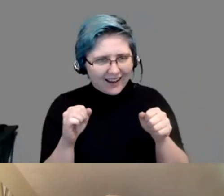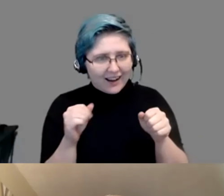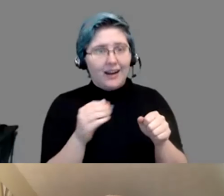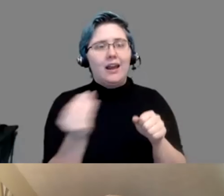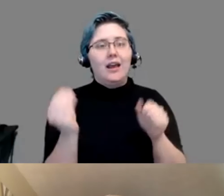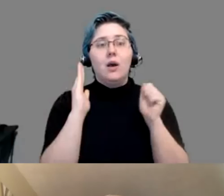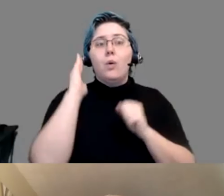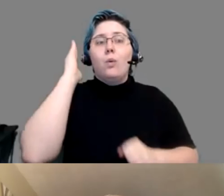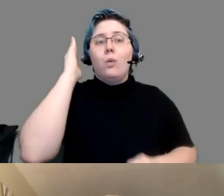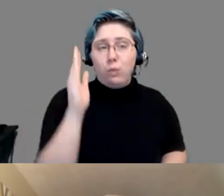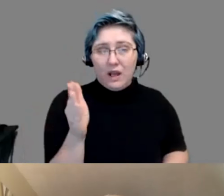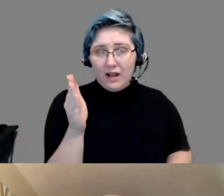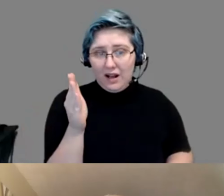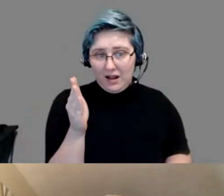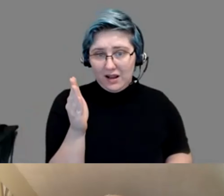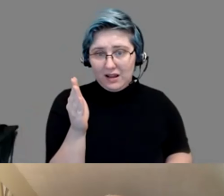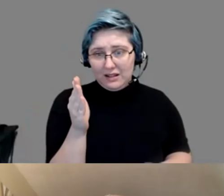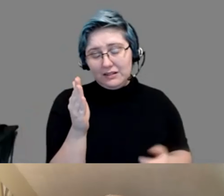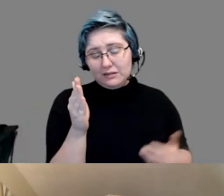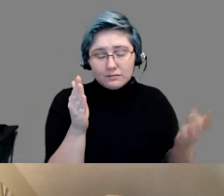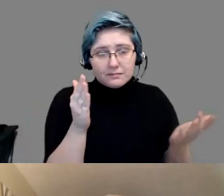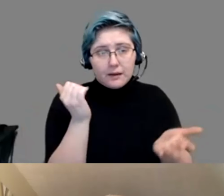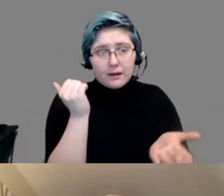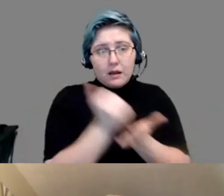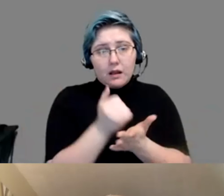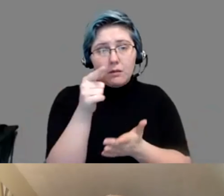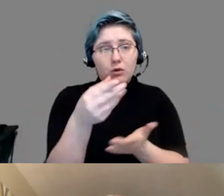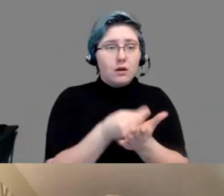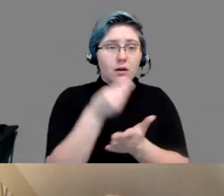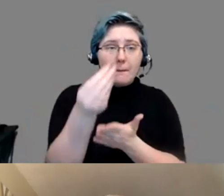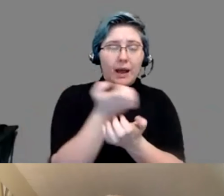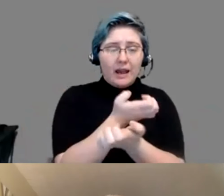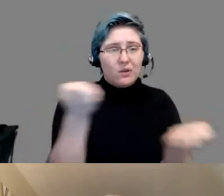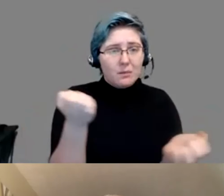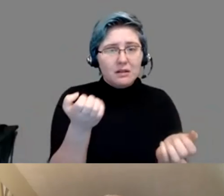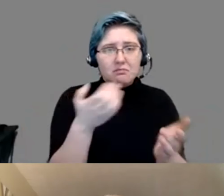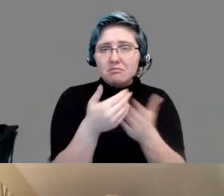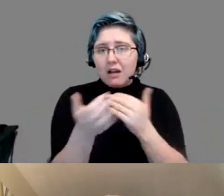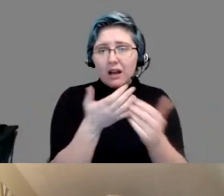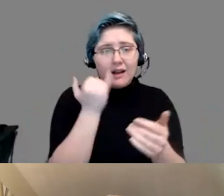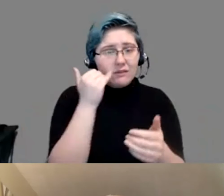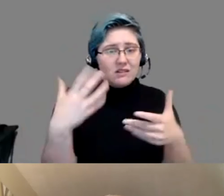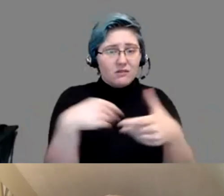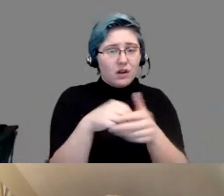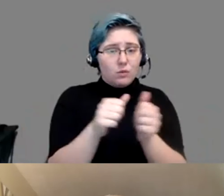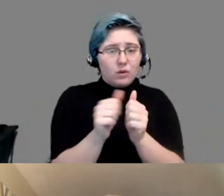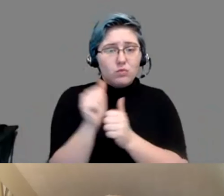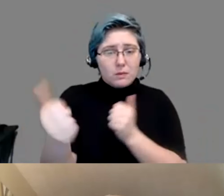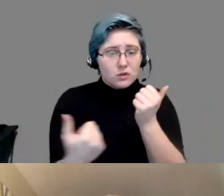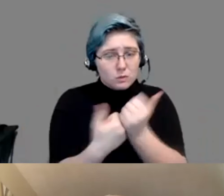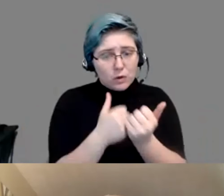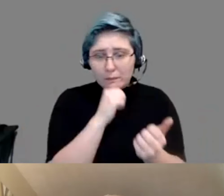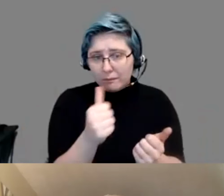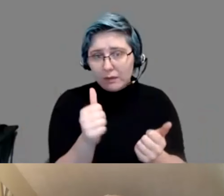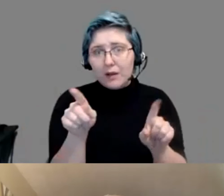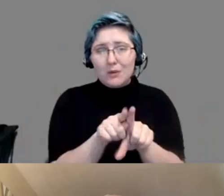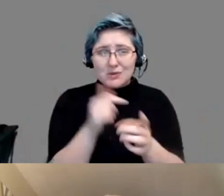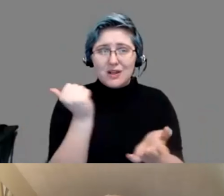will help you purchase equipment that's not even a part of a remote support and help train you on